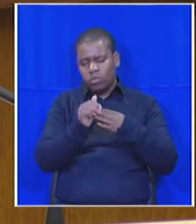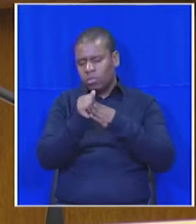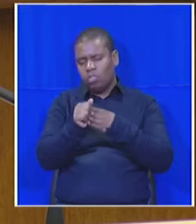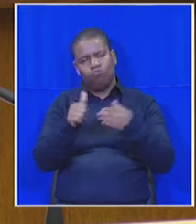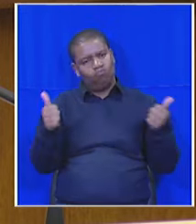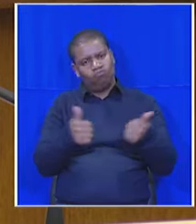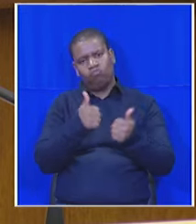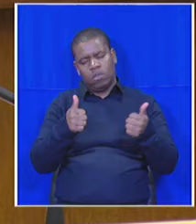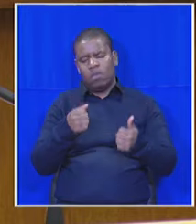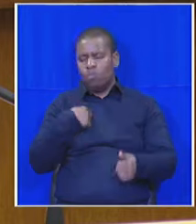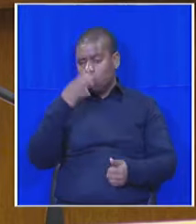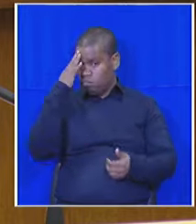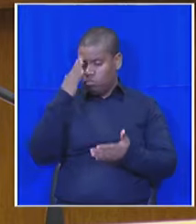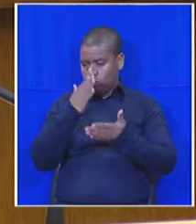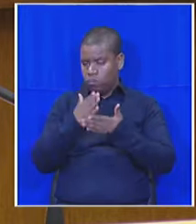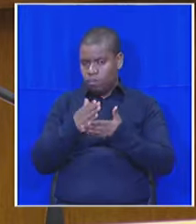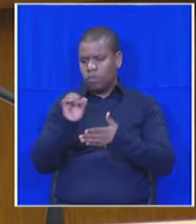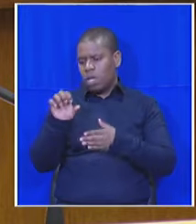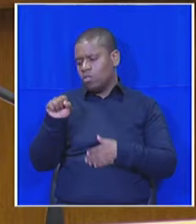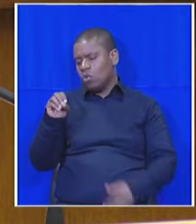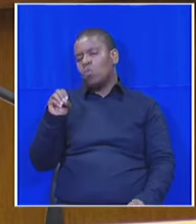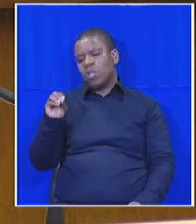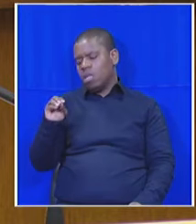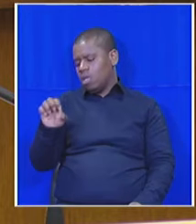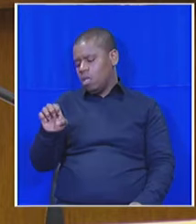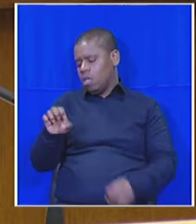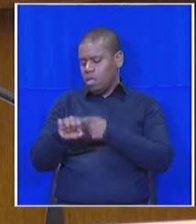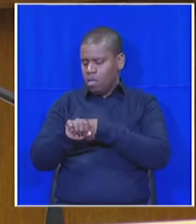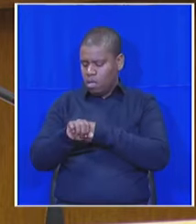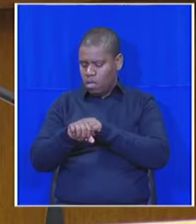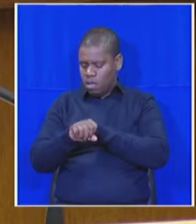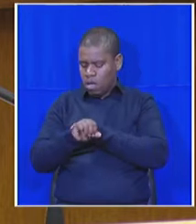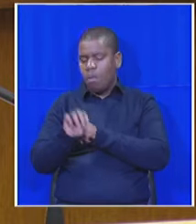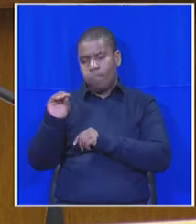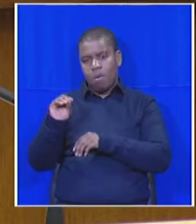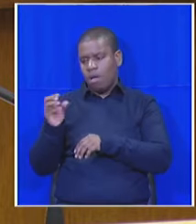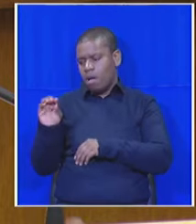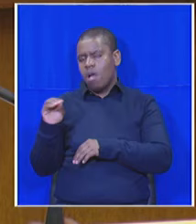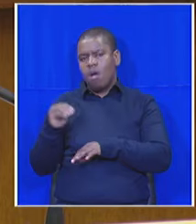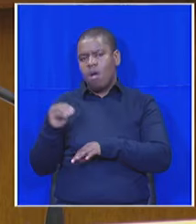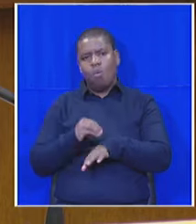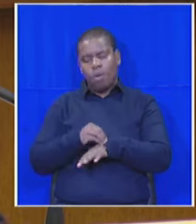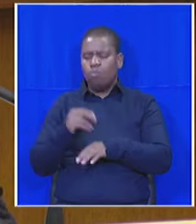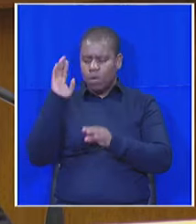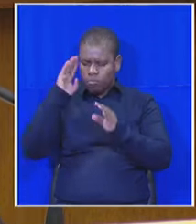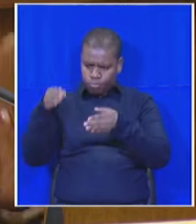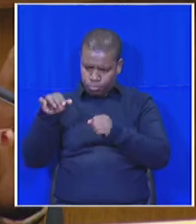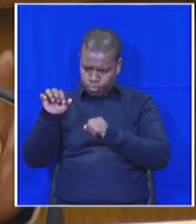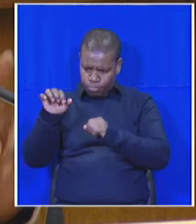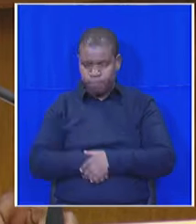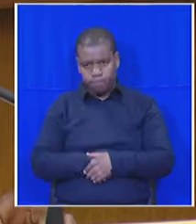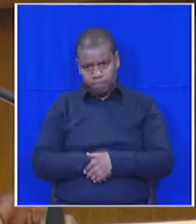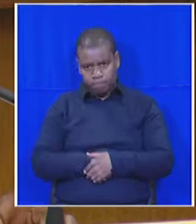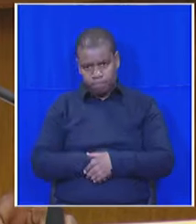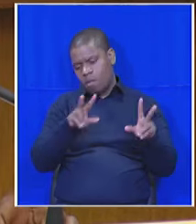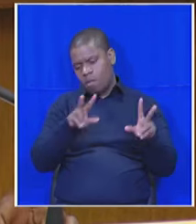we are aware of the other SOCs that have small problems, and we are working on that. On the